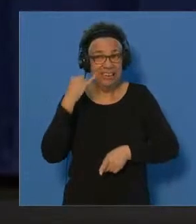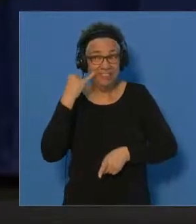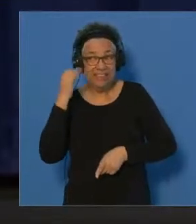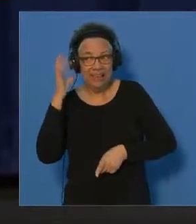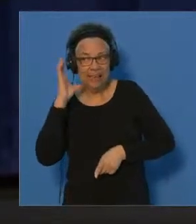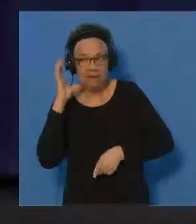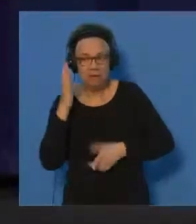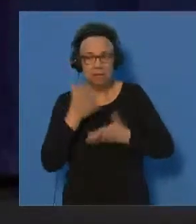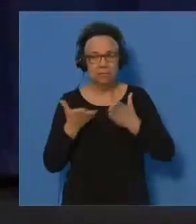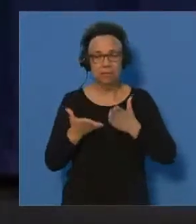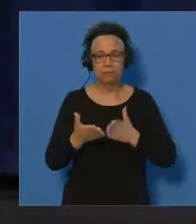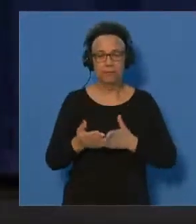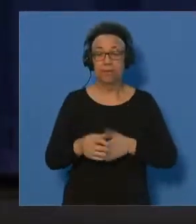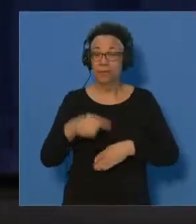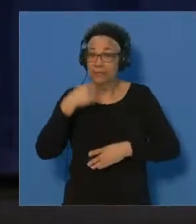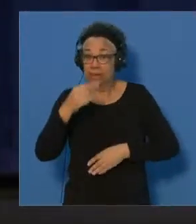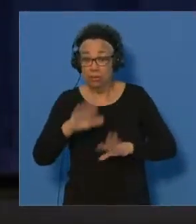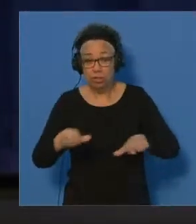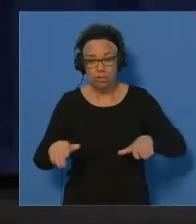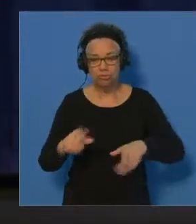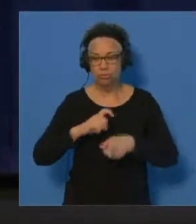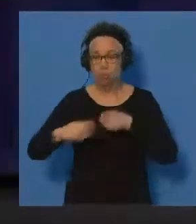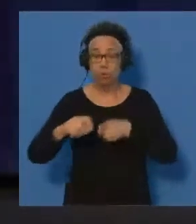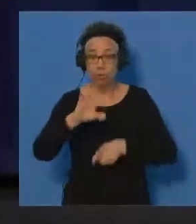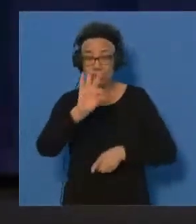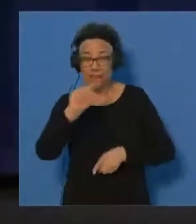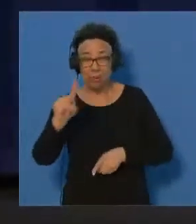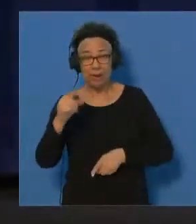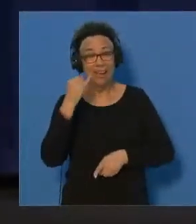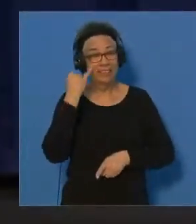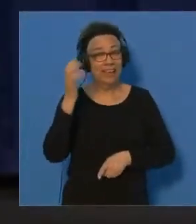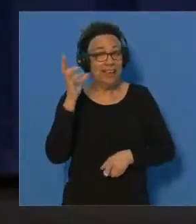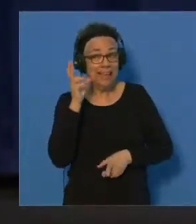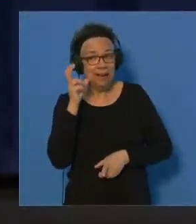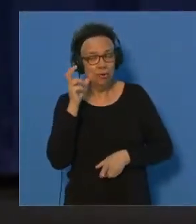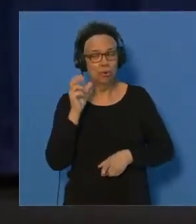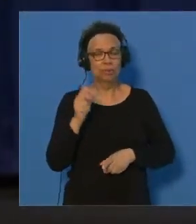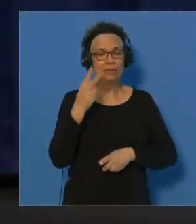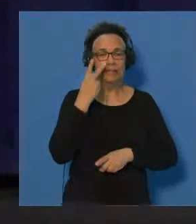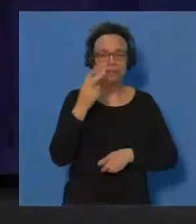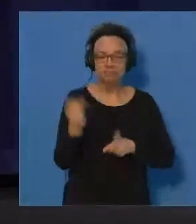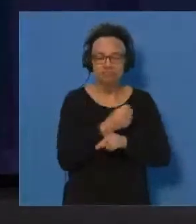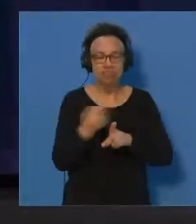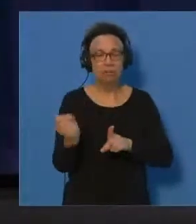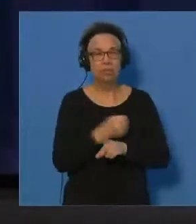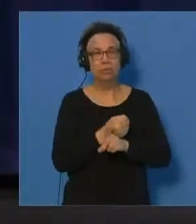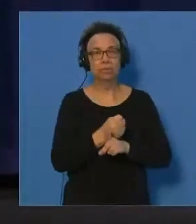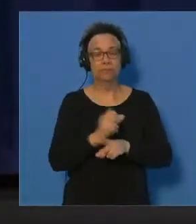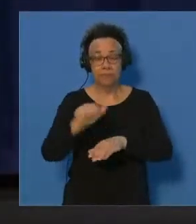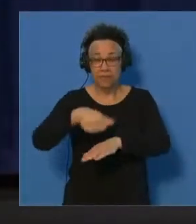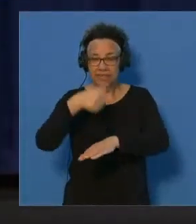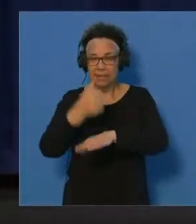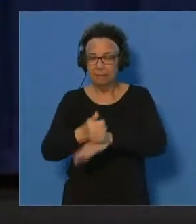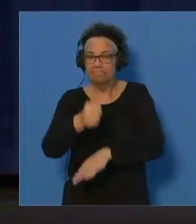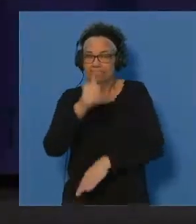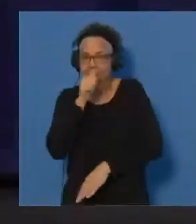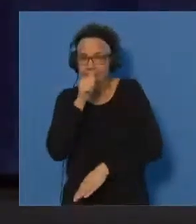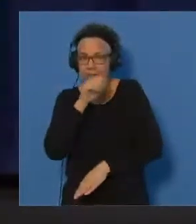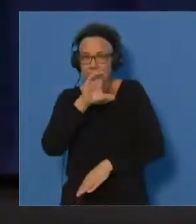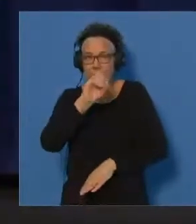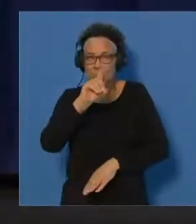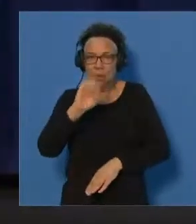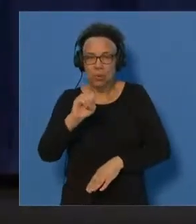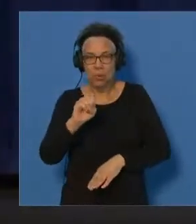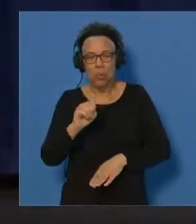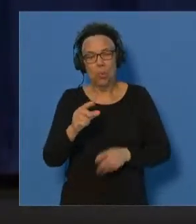your children to call 911 should they hear or see any abuse. Set up a secret code word